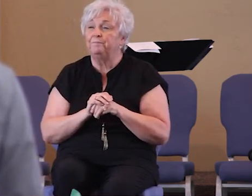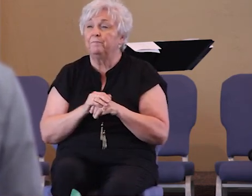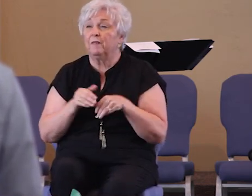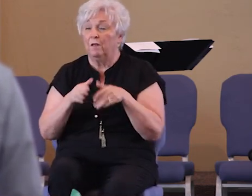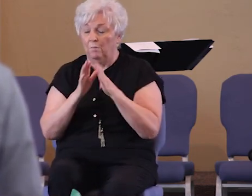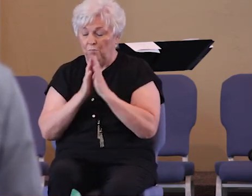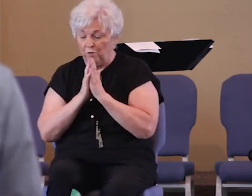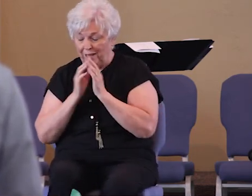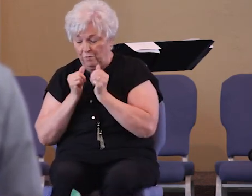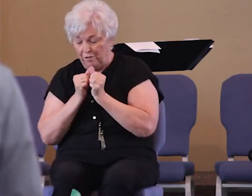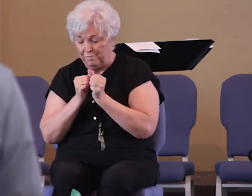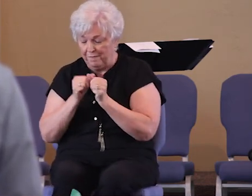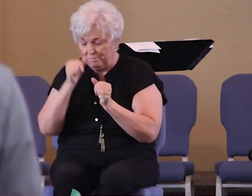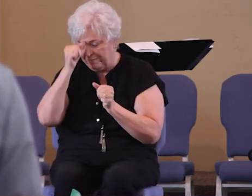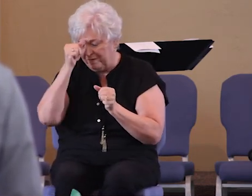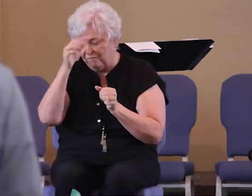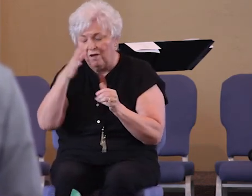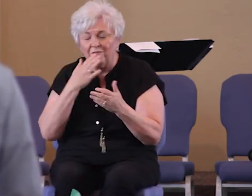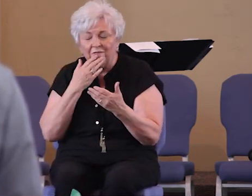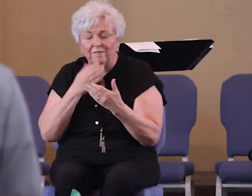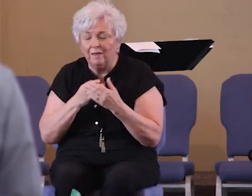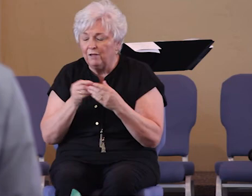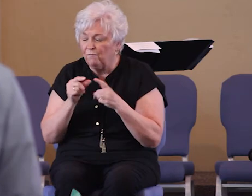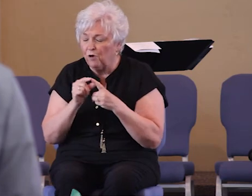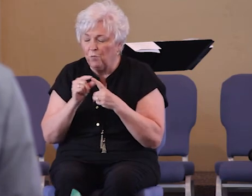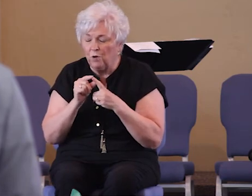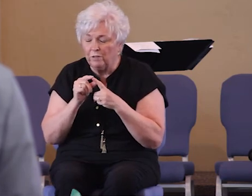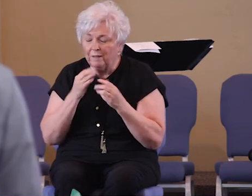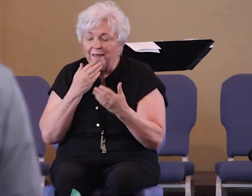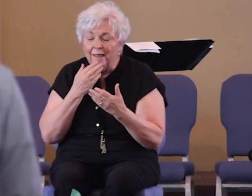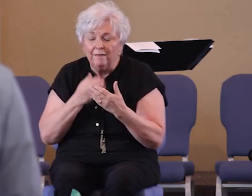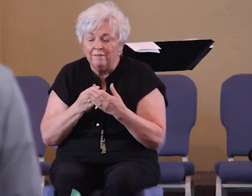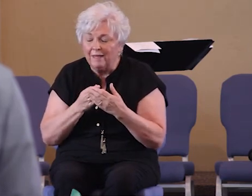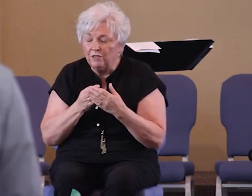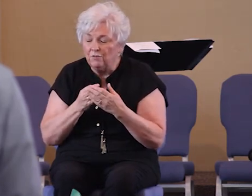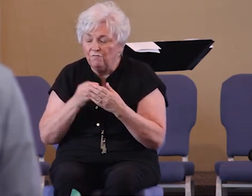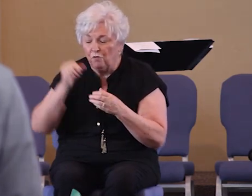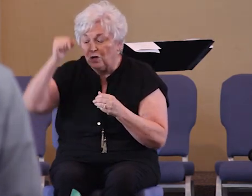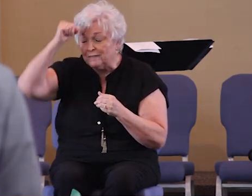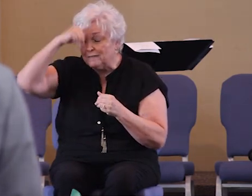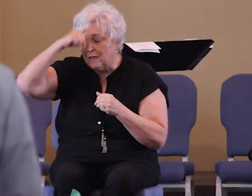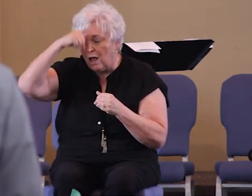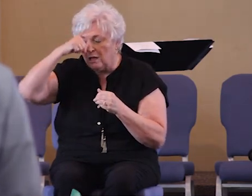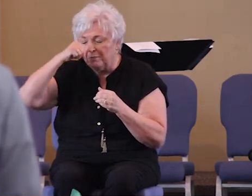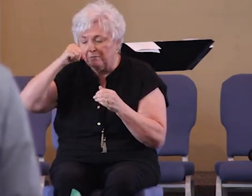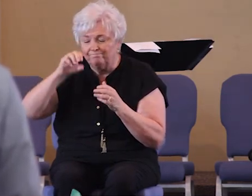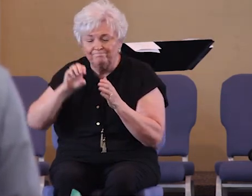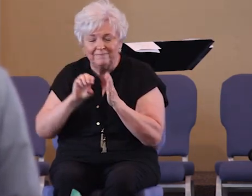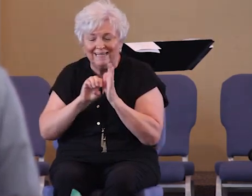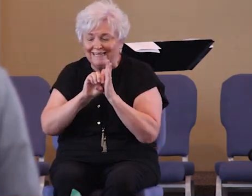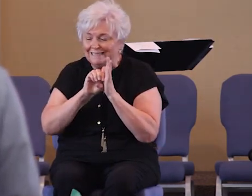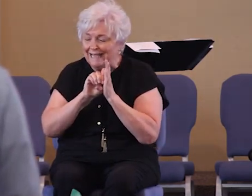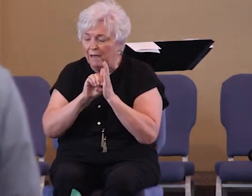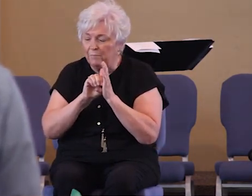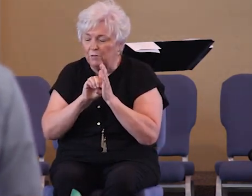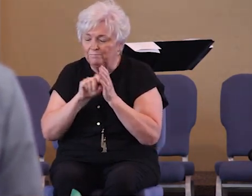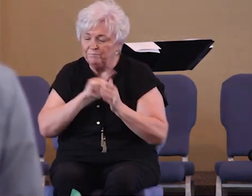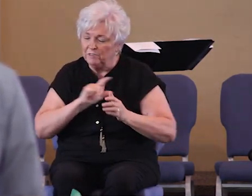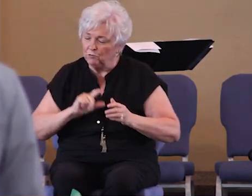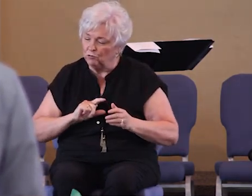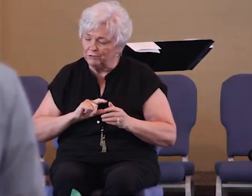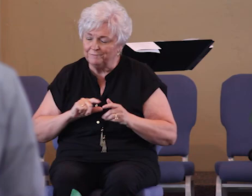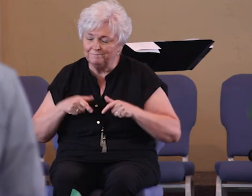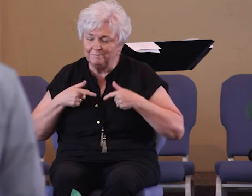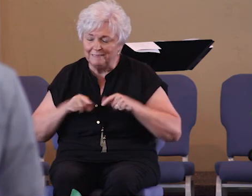Pray with me. Father, thank you for your word. Father, thank you for Solomon. Thank you for the example. Lord, you just didn't leave it up to us and go,